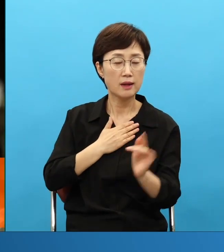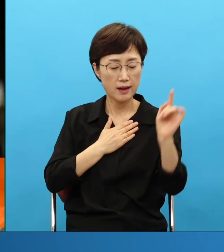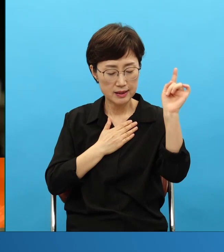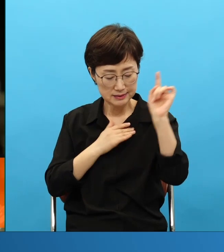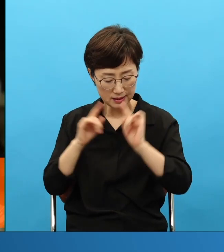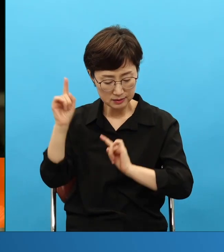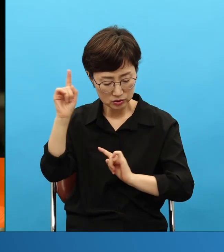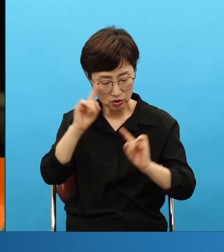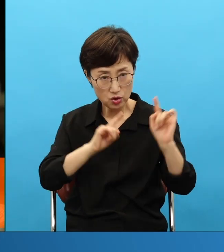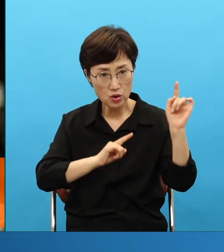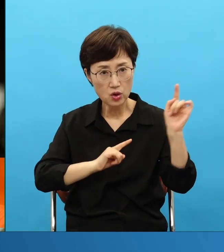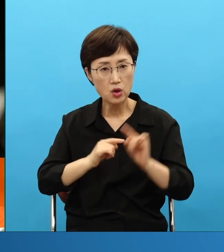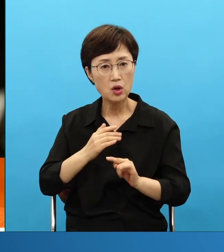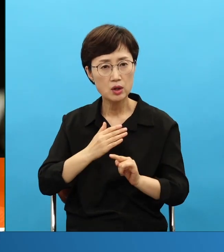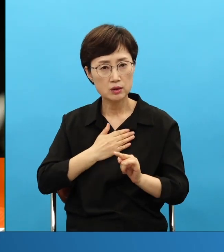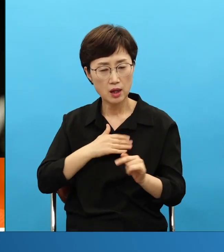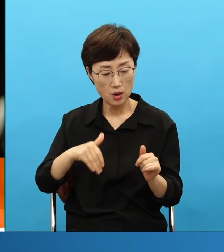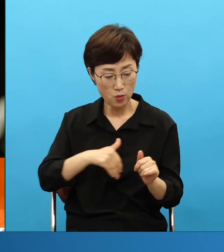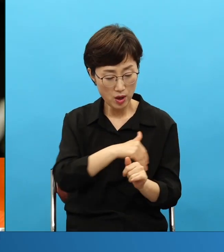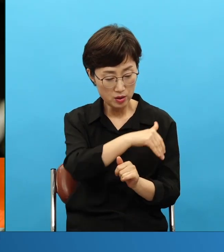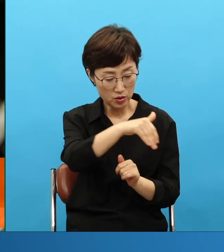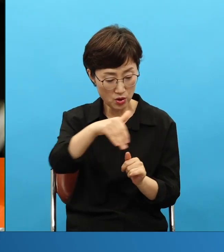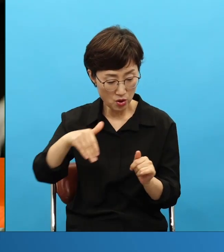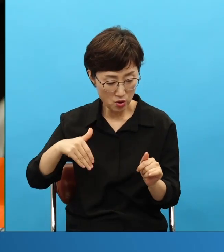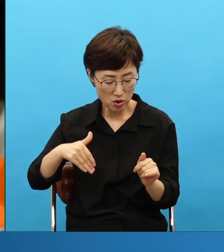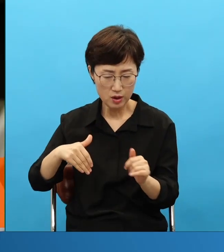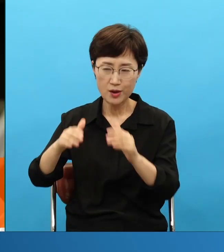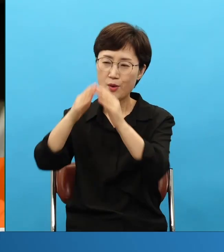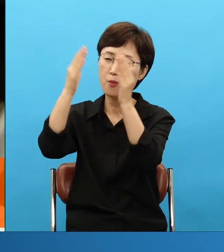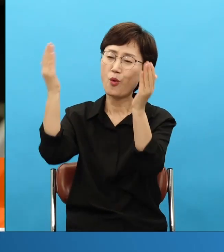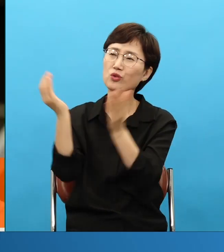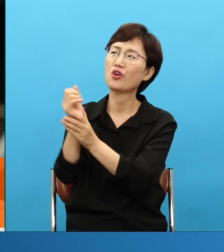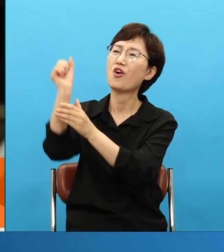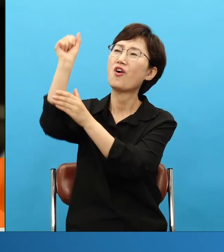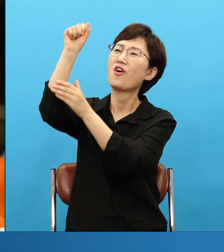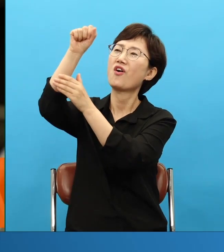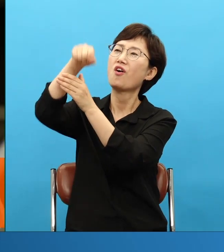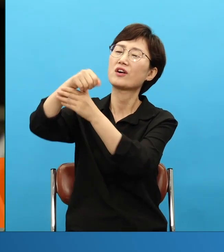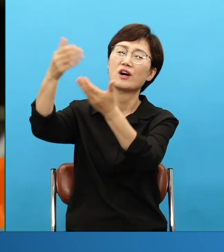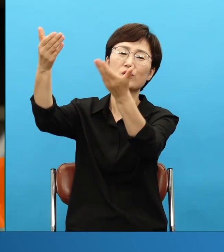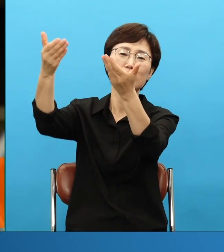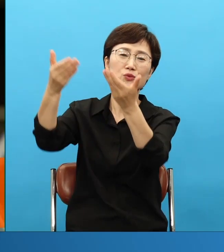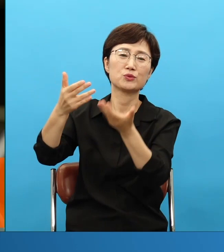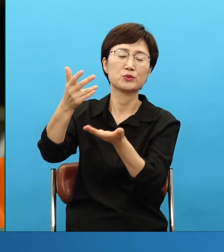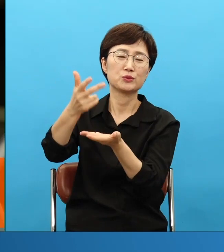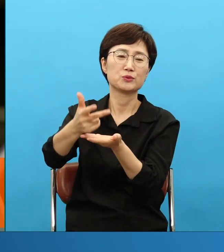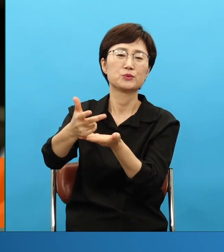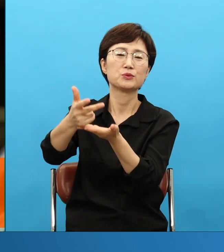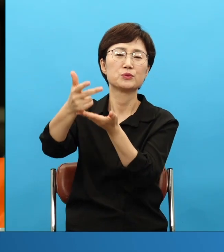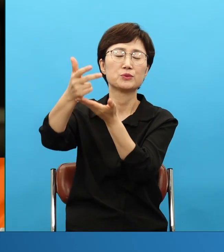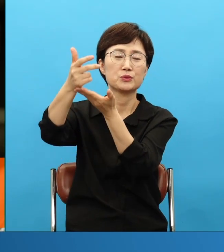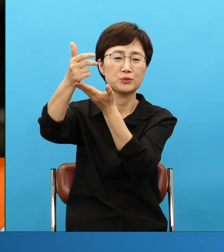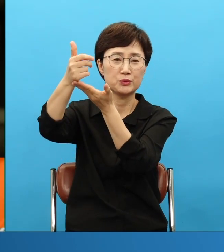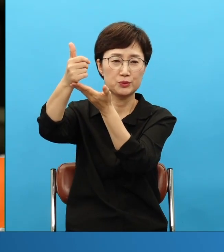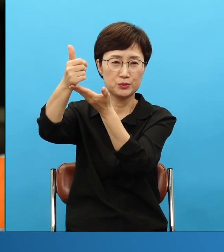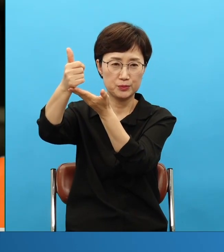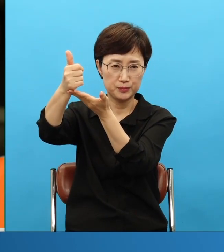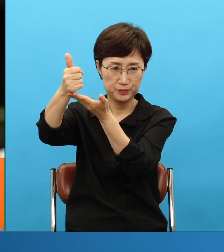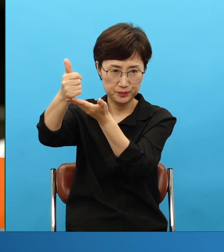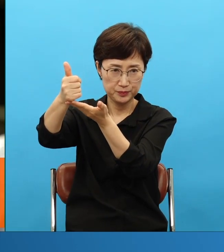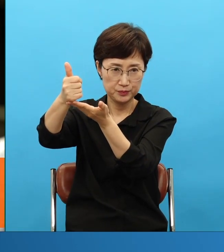my struggles, all my scars and burns, they were all within your